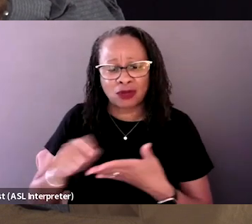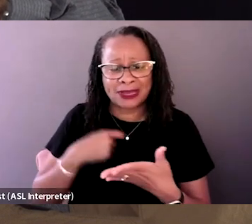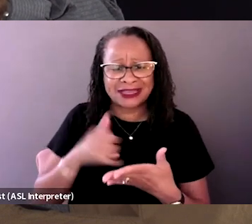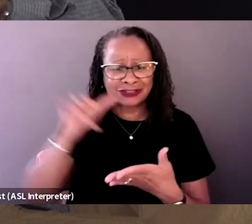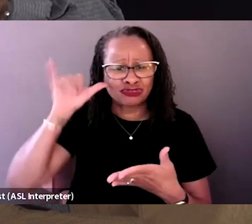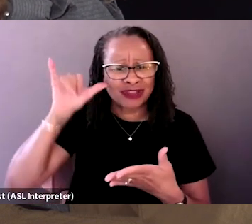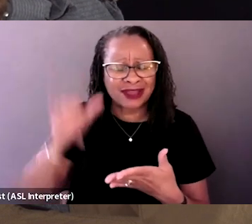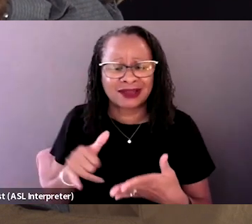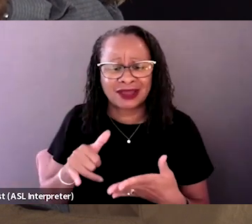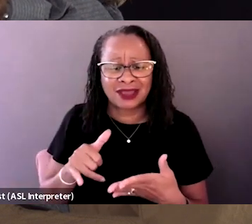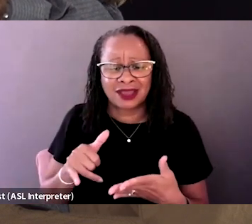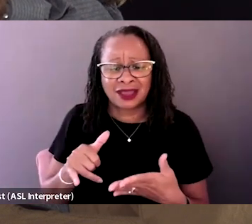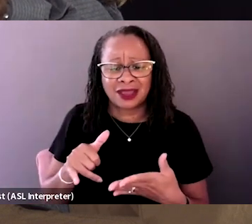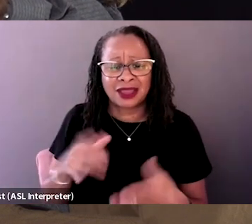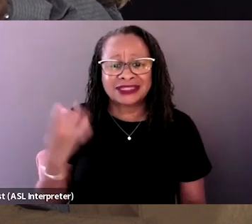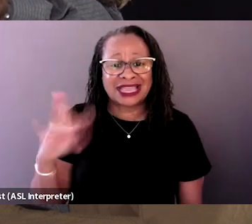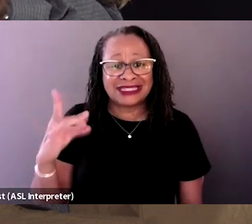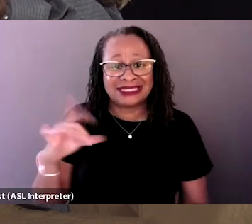they wrote me yesterday